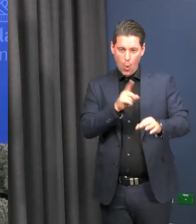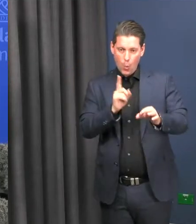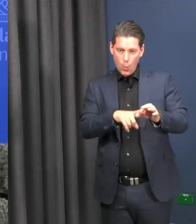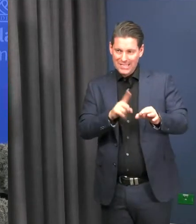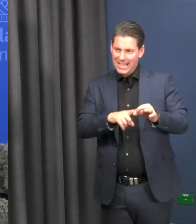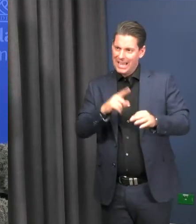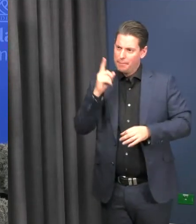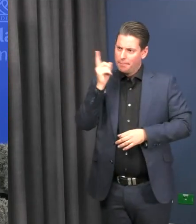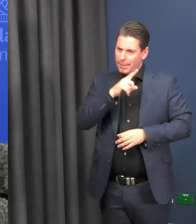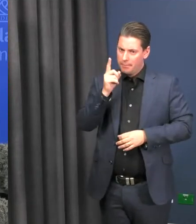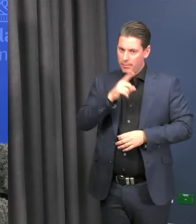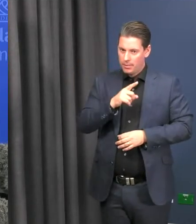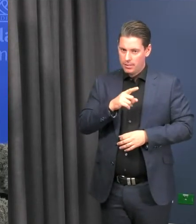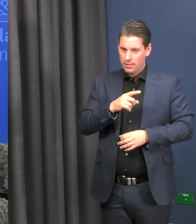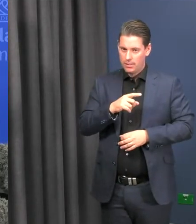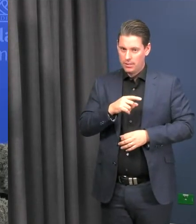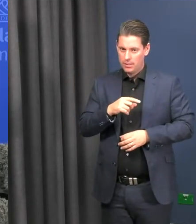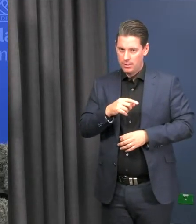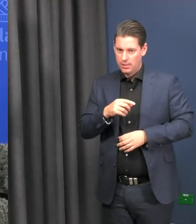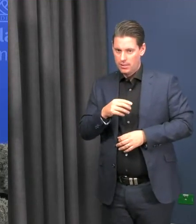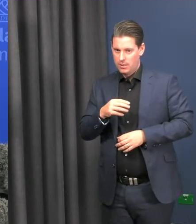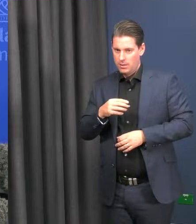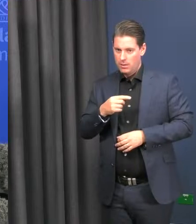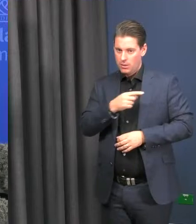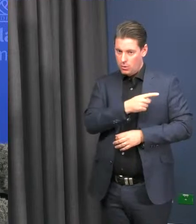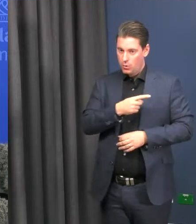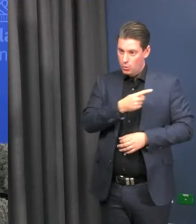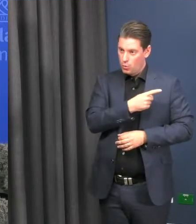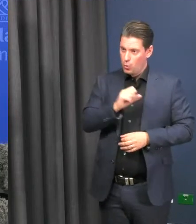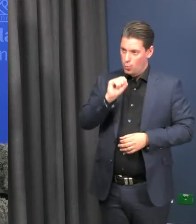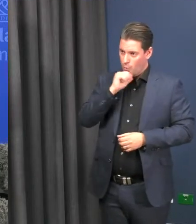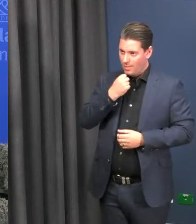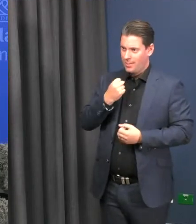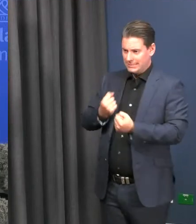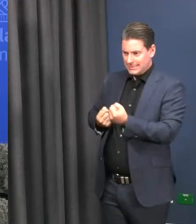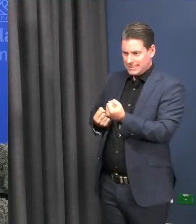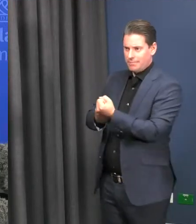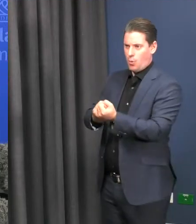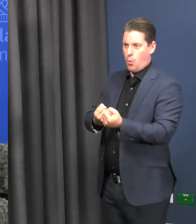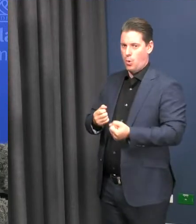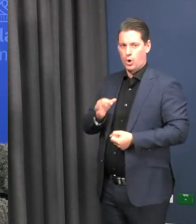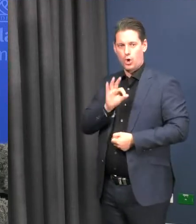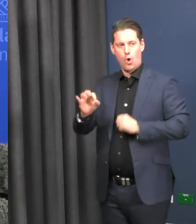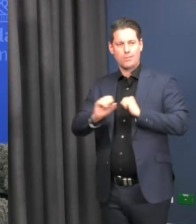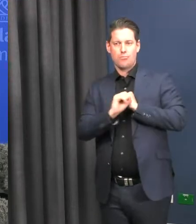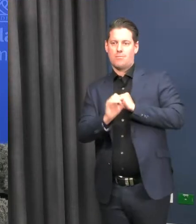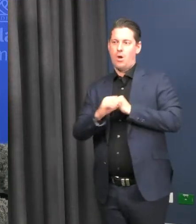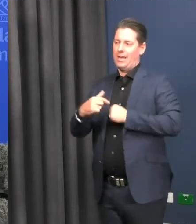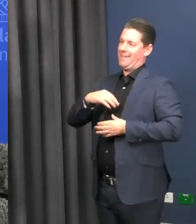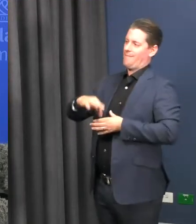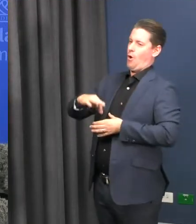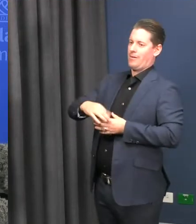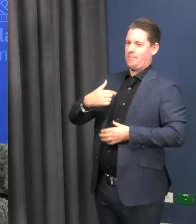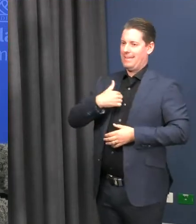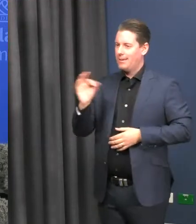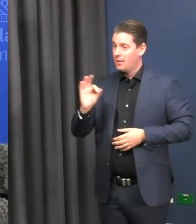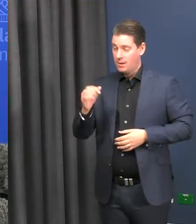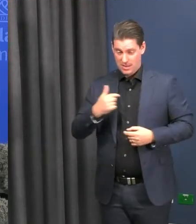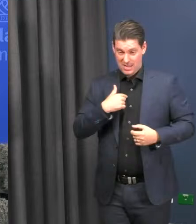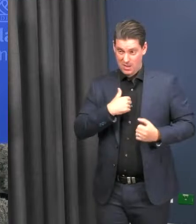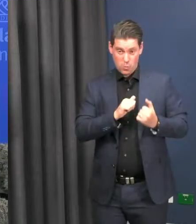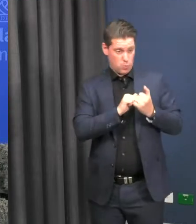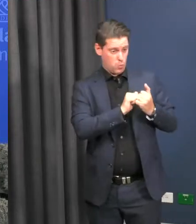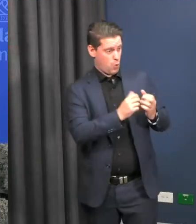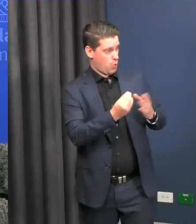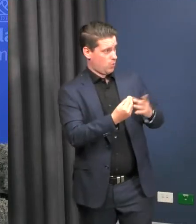that you'll be in charge and not electioneering in their greatest time of need? I'm here working with Premier